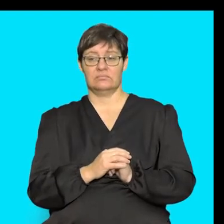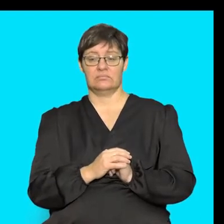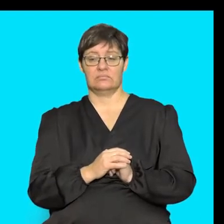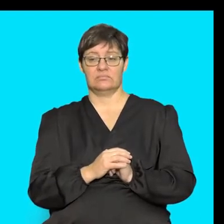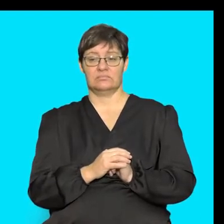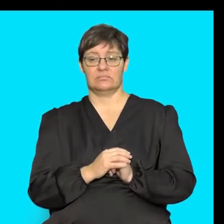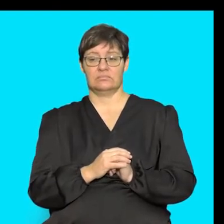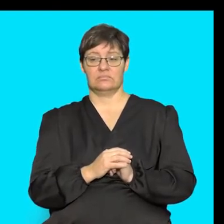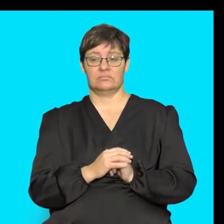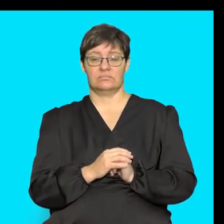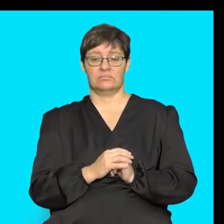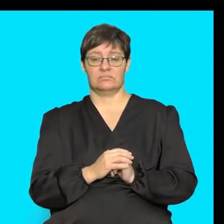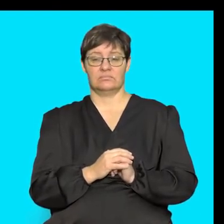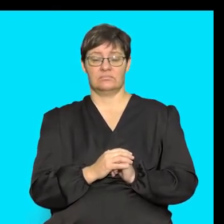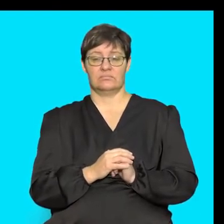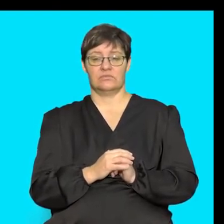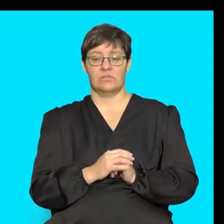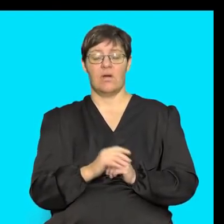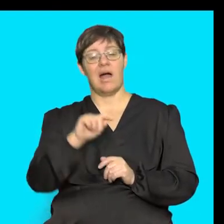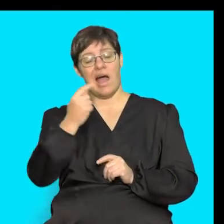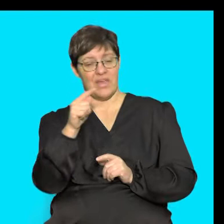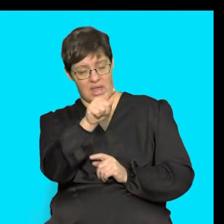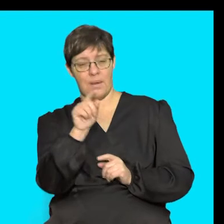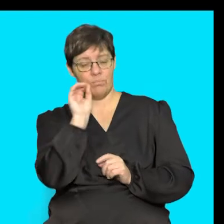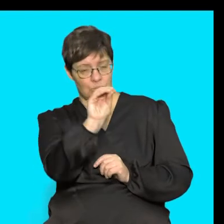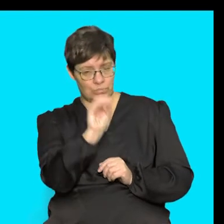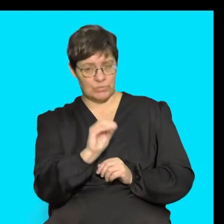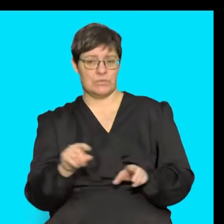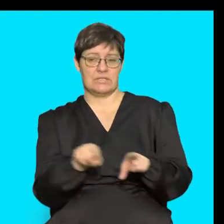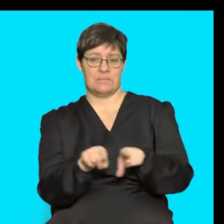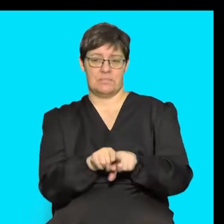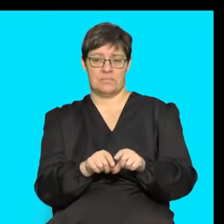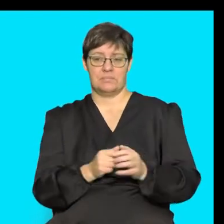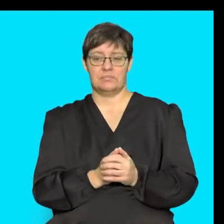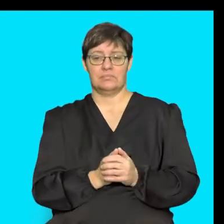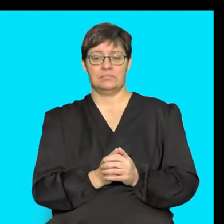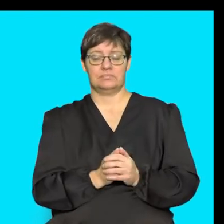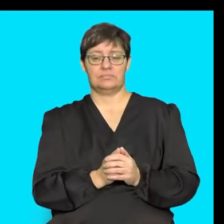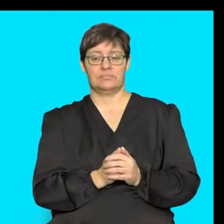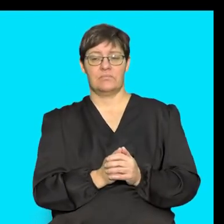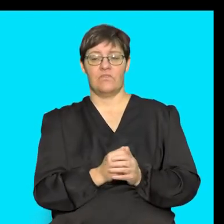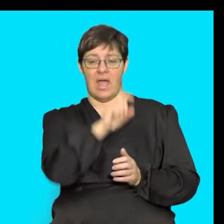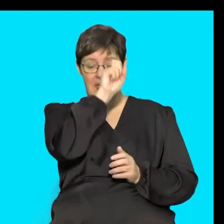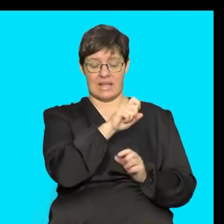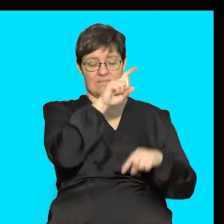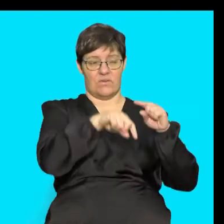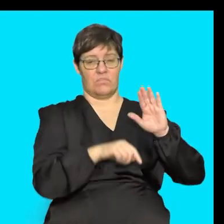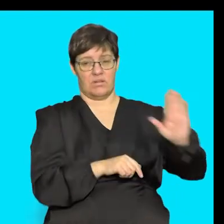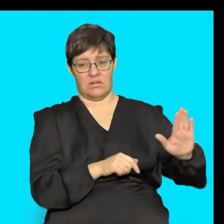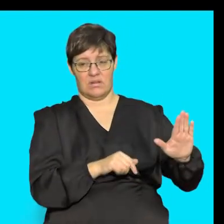Then enter other values in the similar way, in the same way. For X